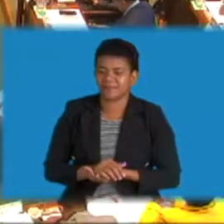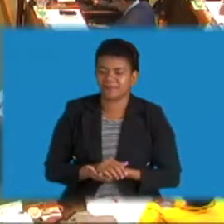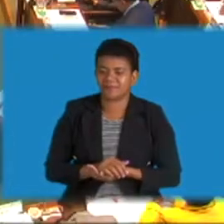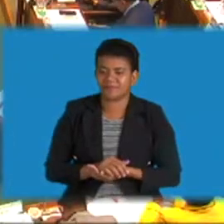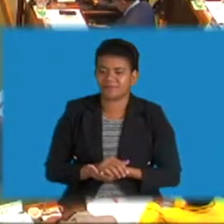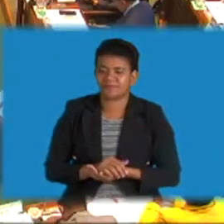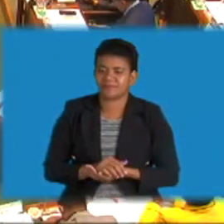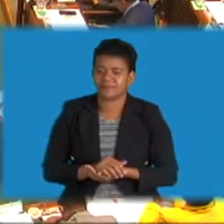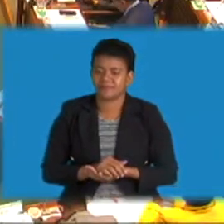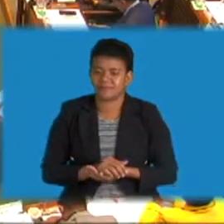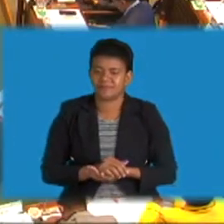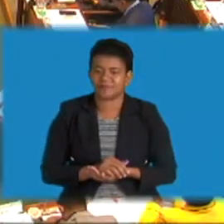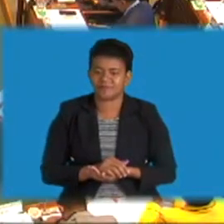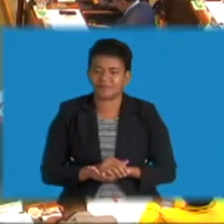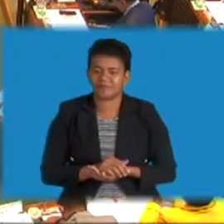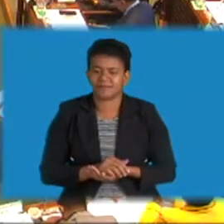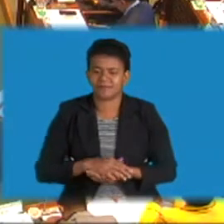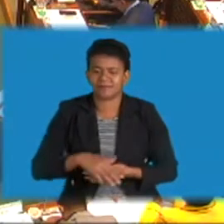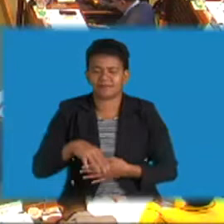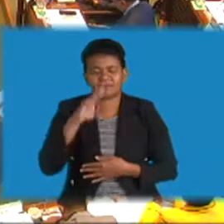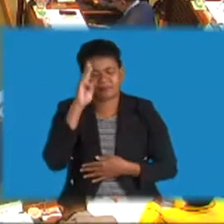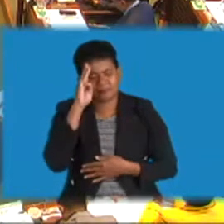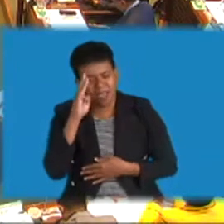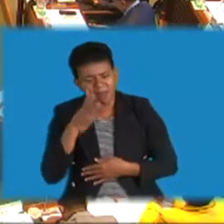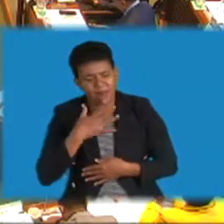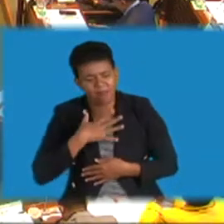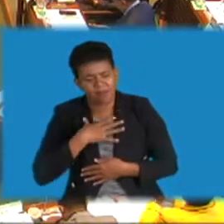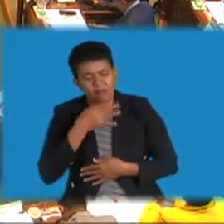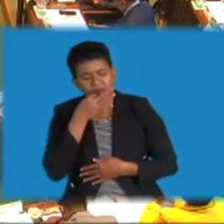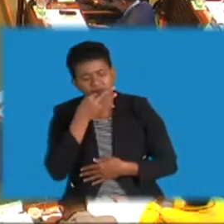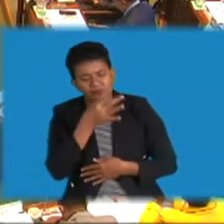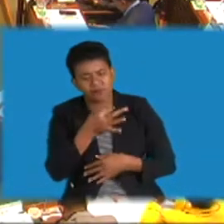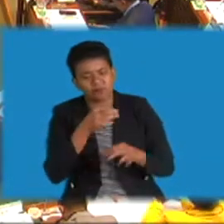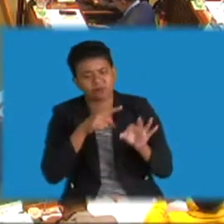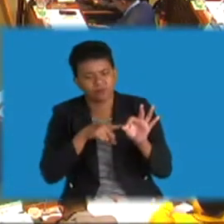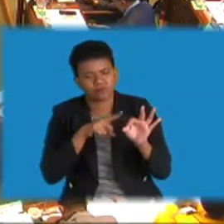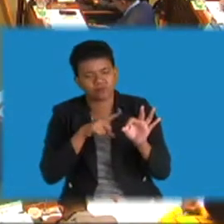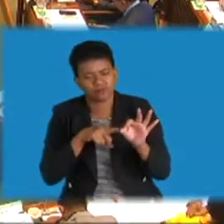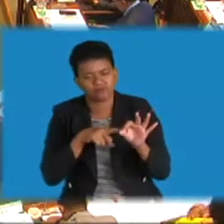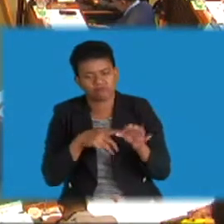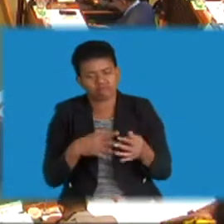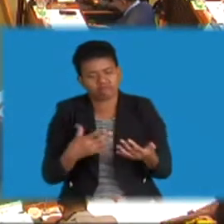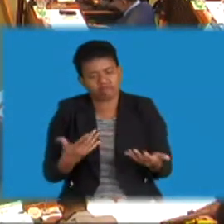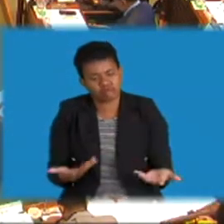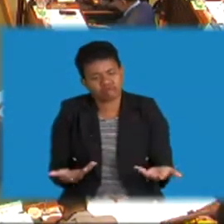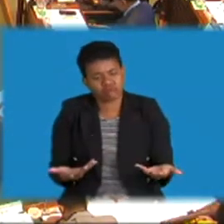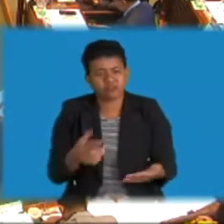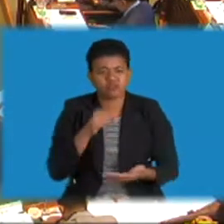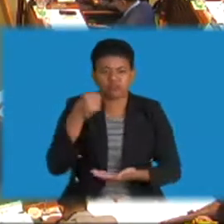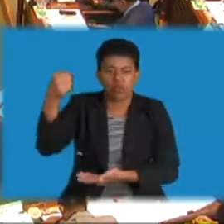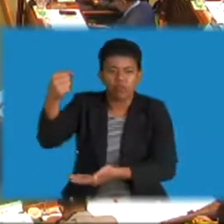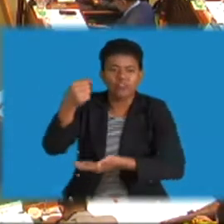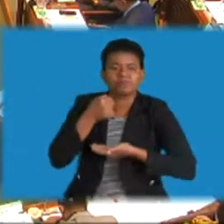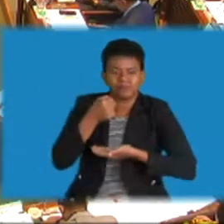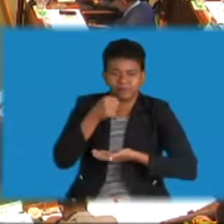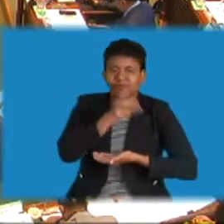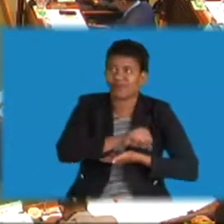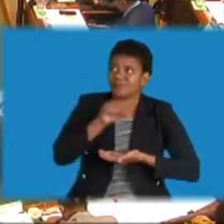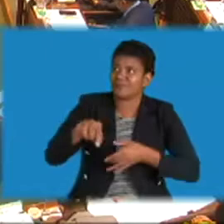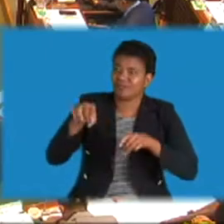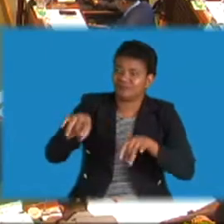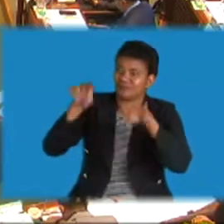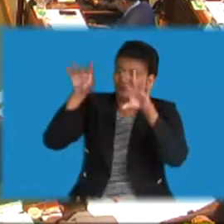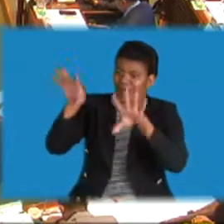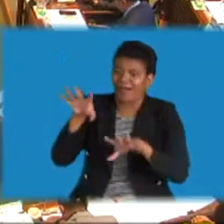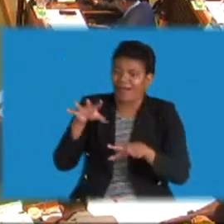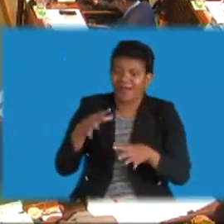Madam Speaker, I just like to ask the Honourable Minister about scholarship opportunity for landowners' children.